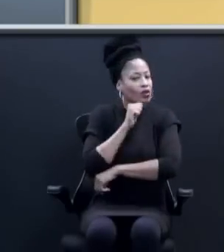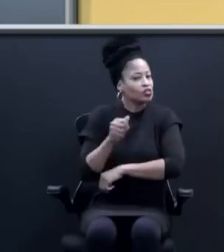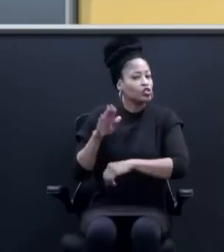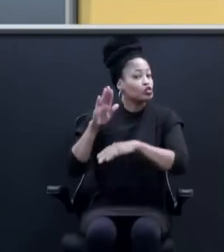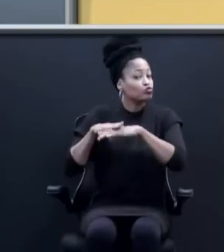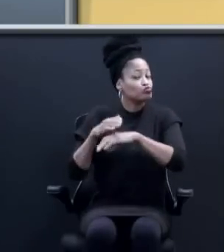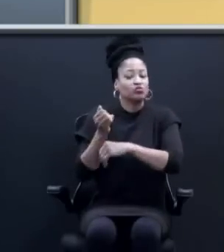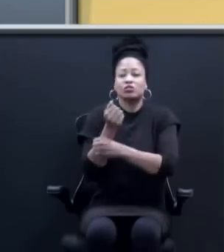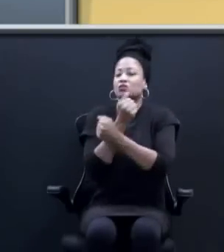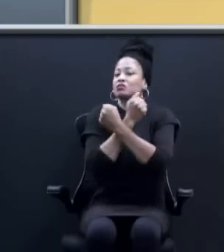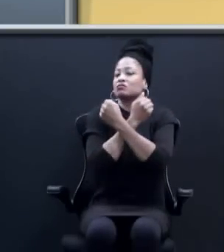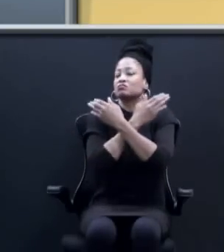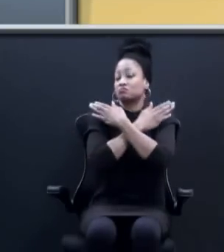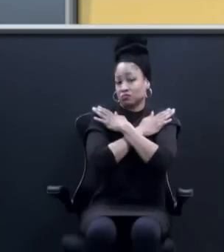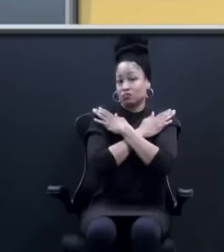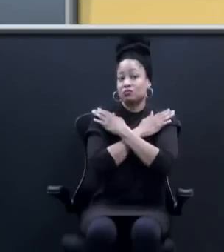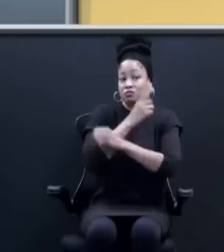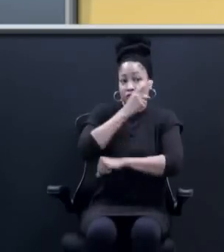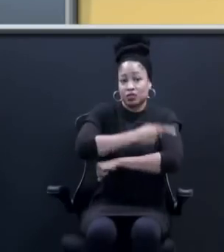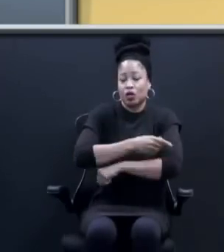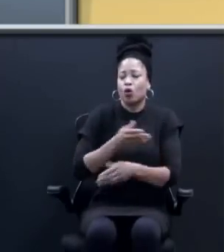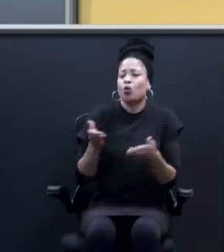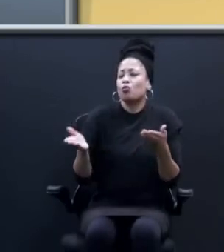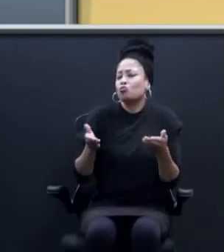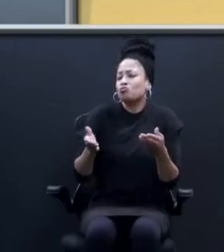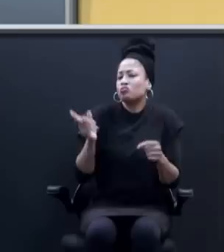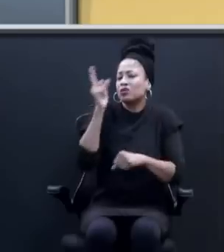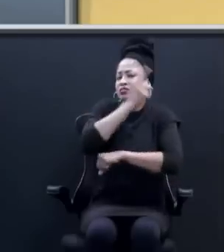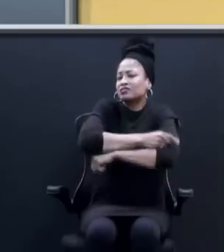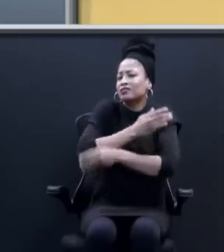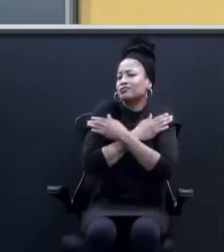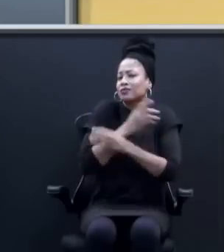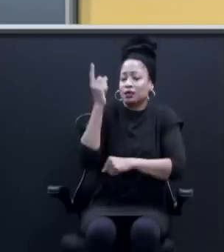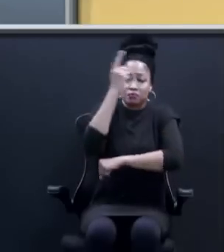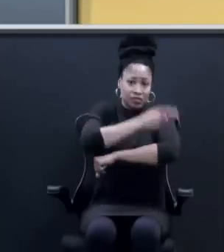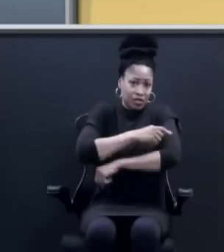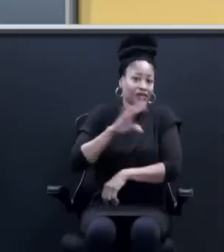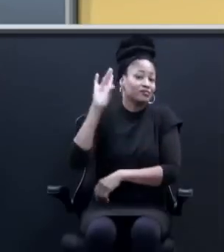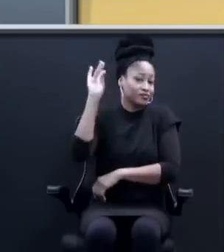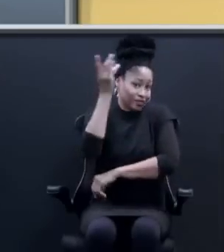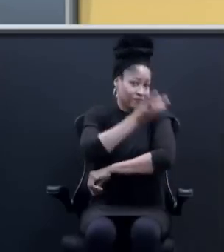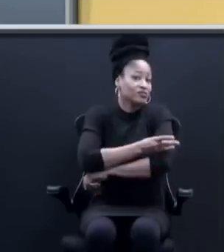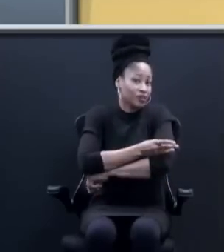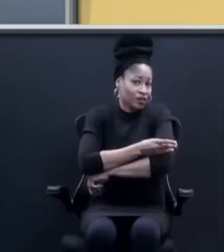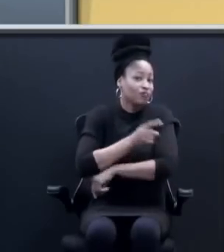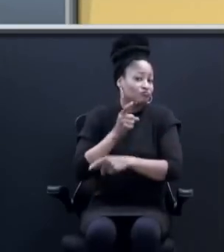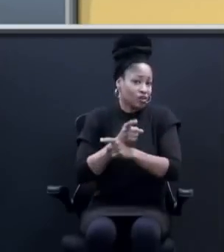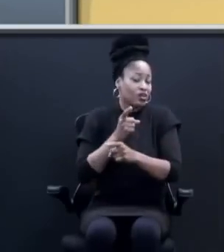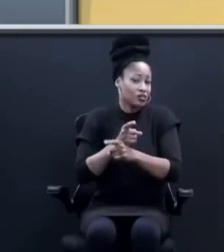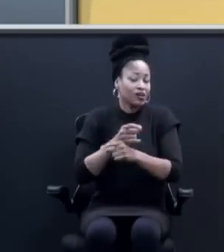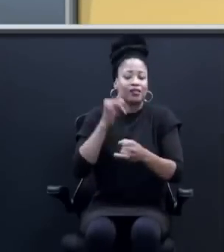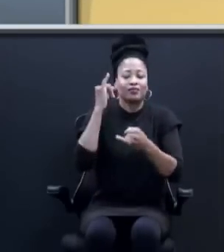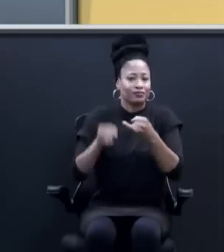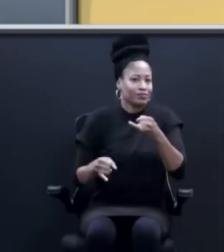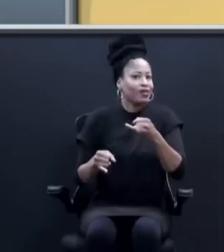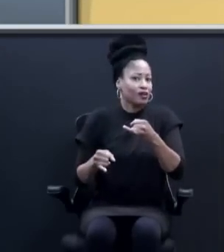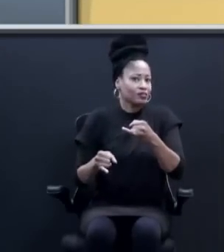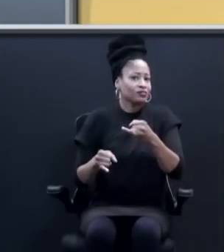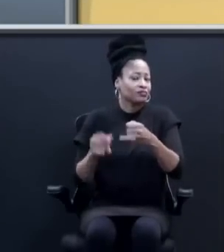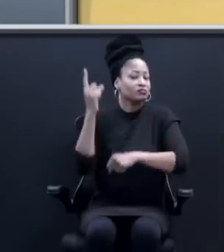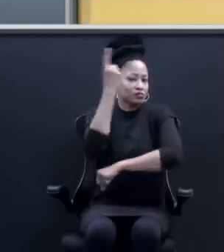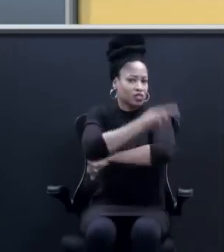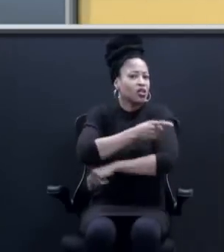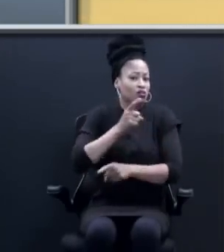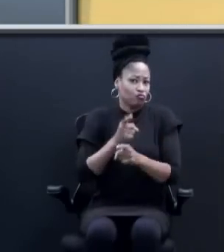brothers. And what day is the Sabbath day? That's on the seventh day. That's the last day, isn't it? So you